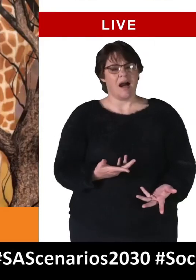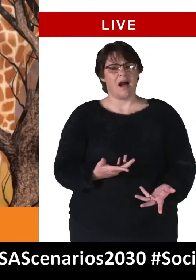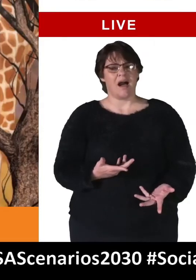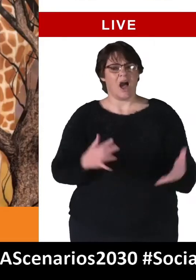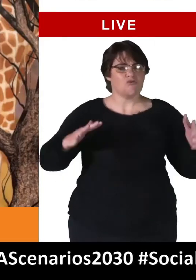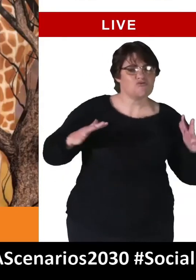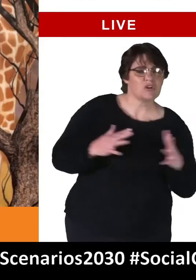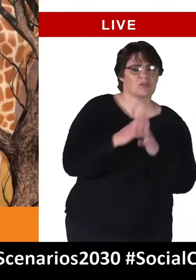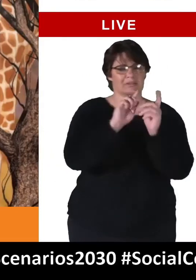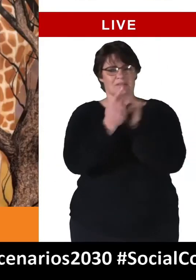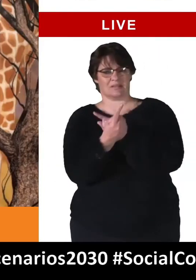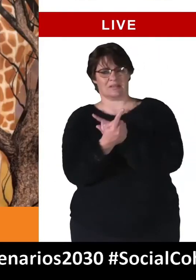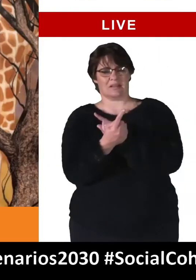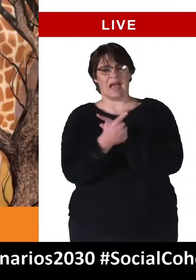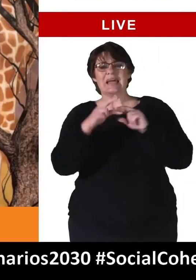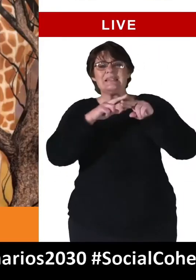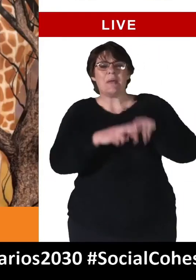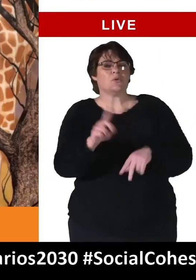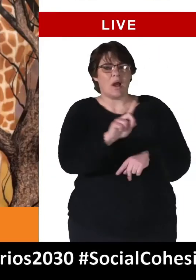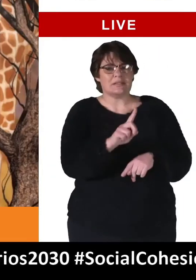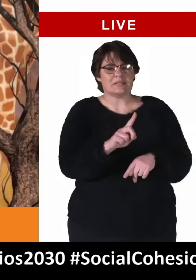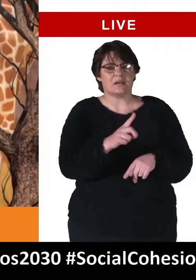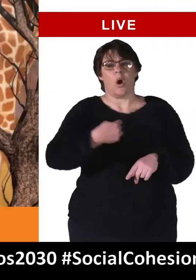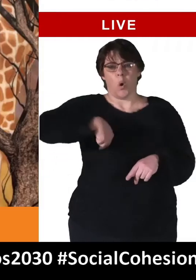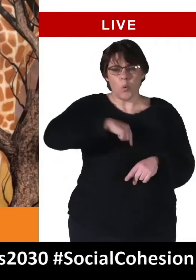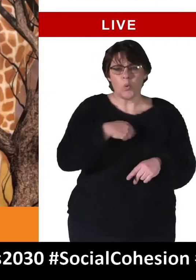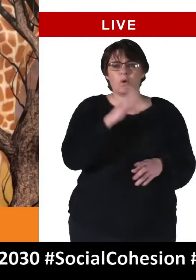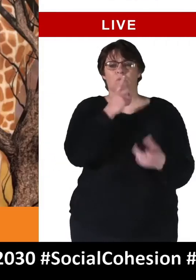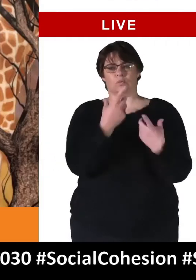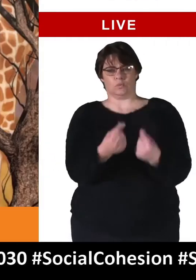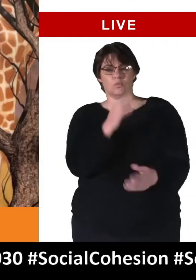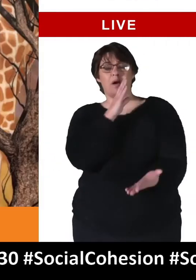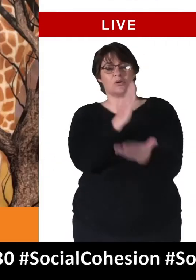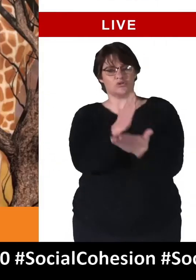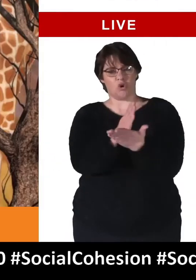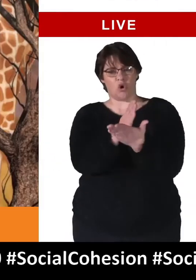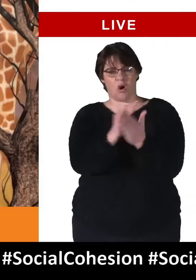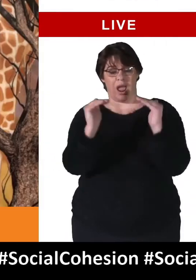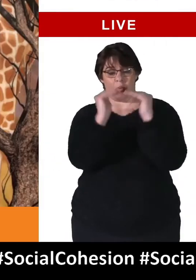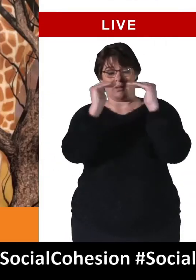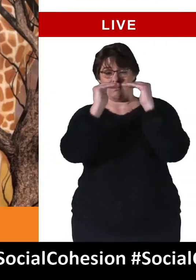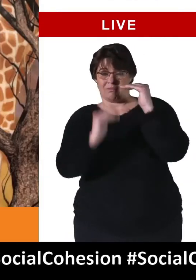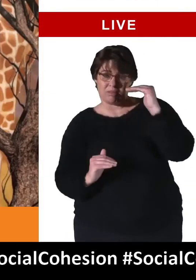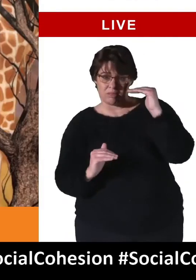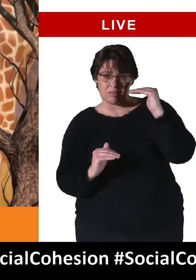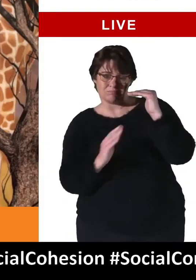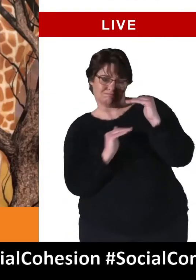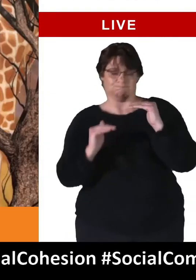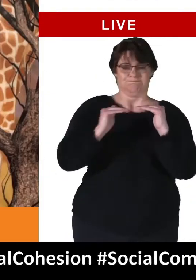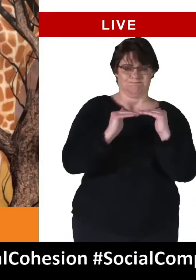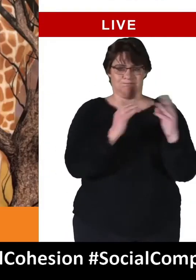reconciliation itself would depend on what we do to make sure that the inequalities are